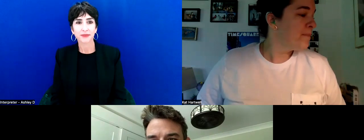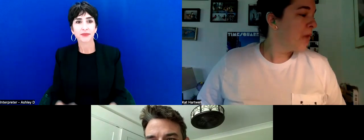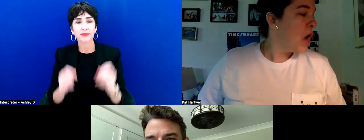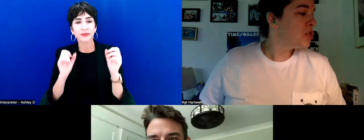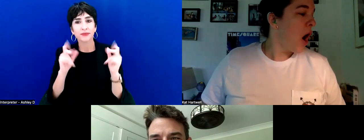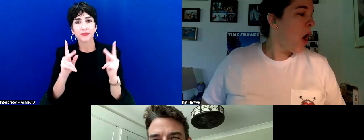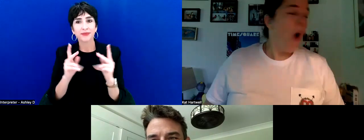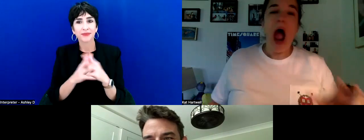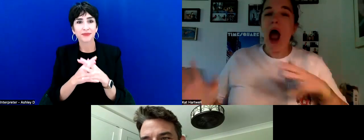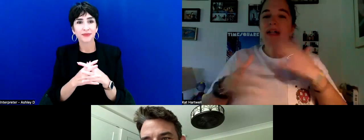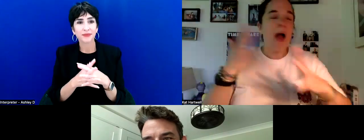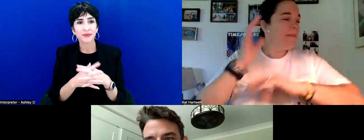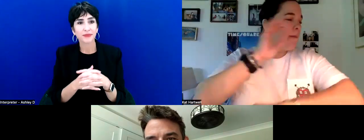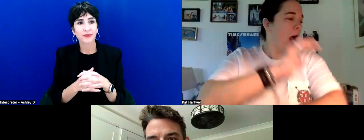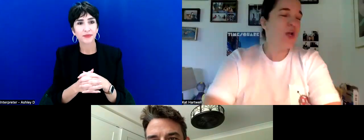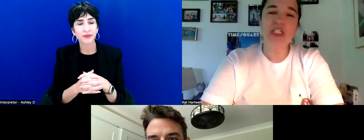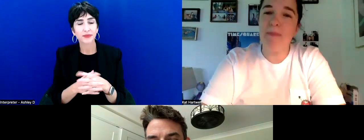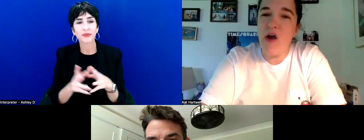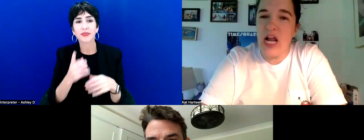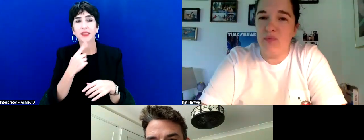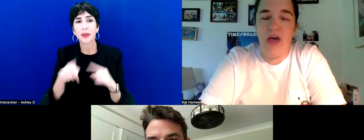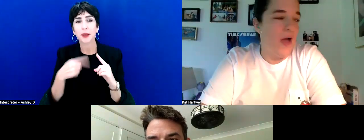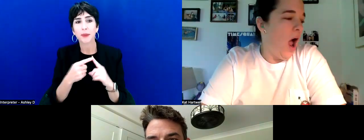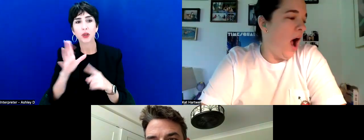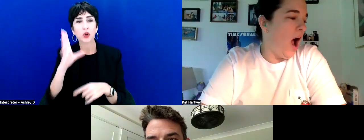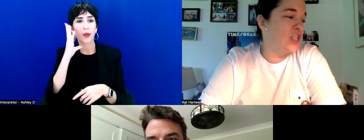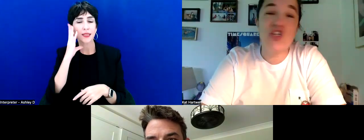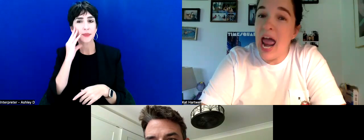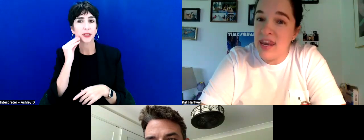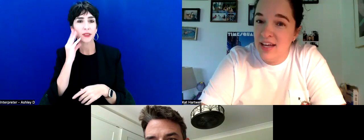Um, so tell me about your experience with